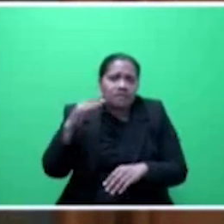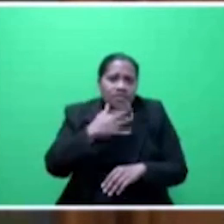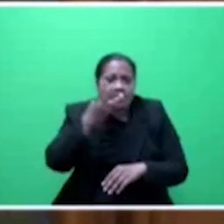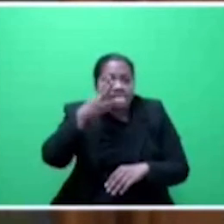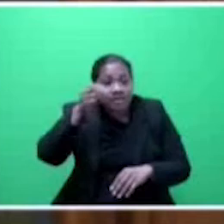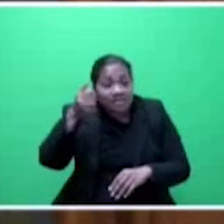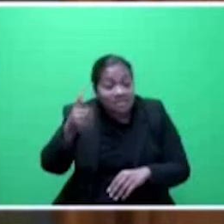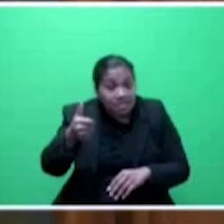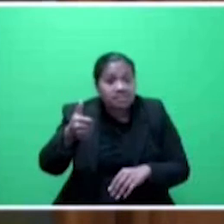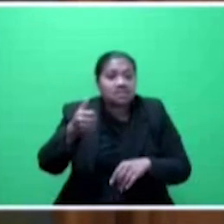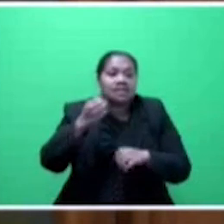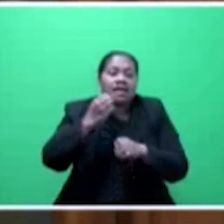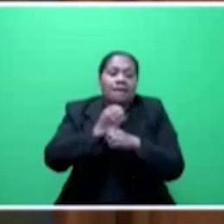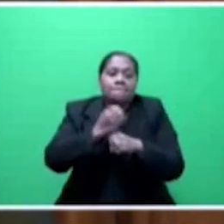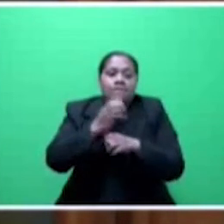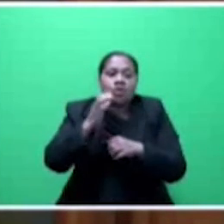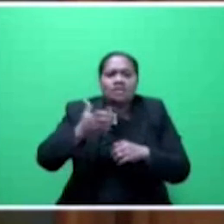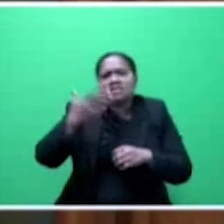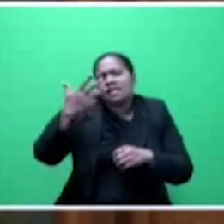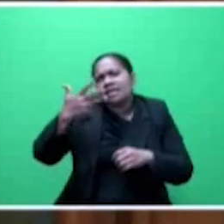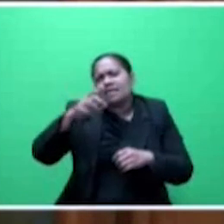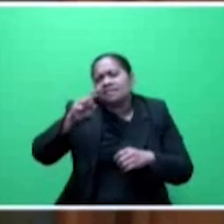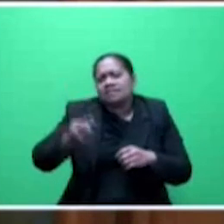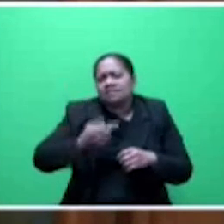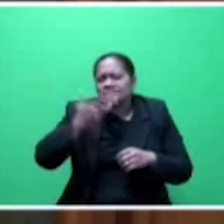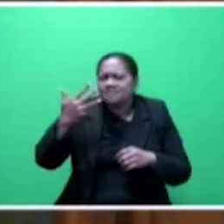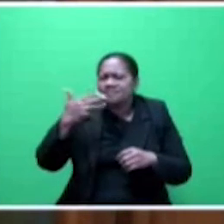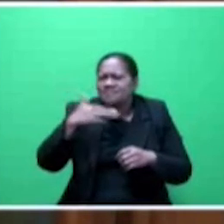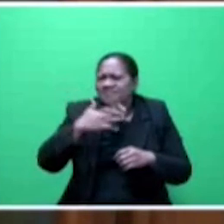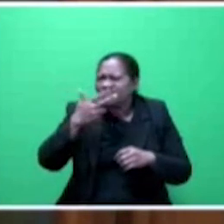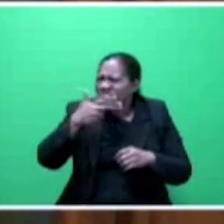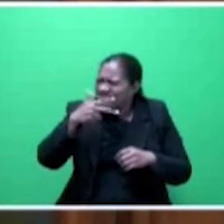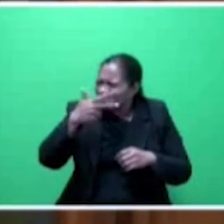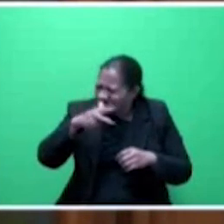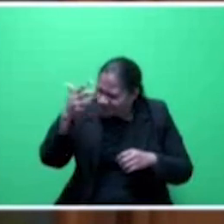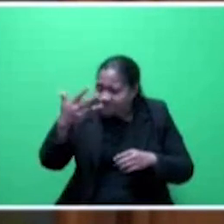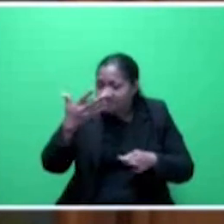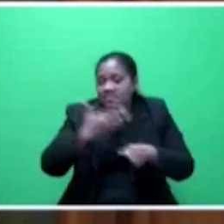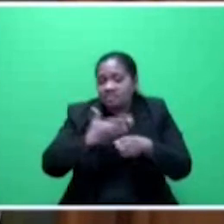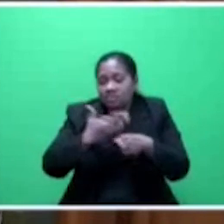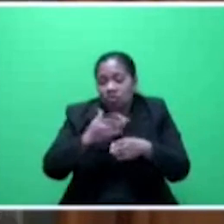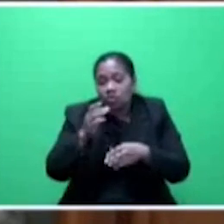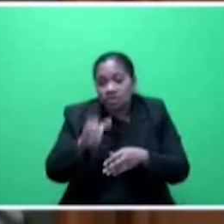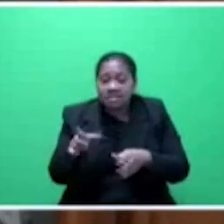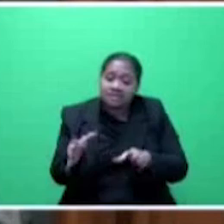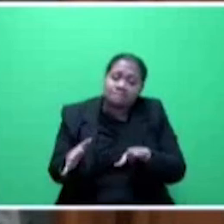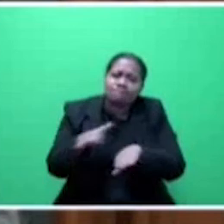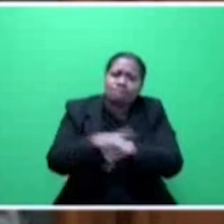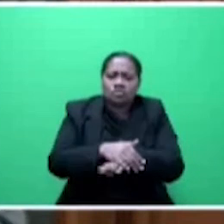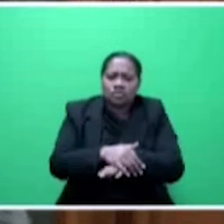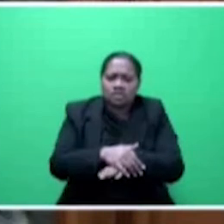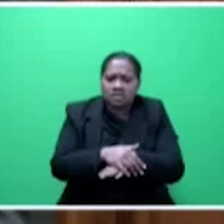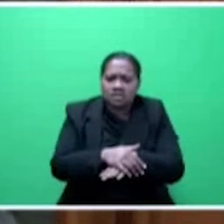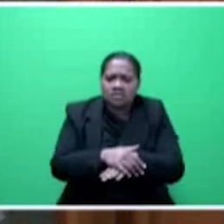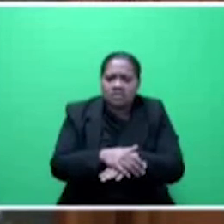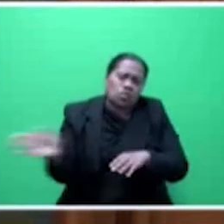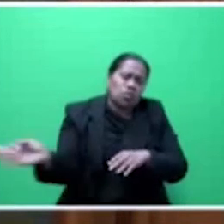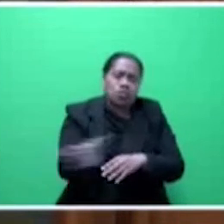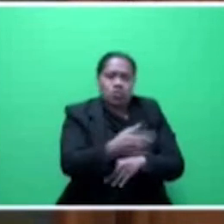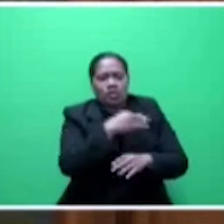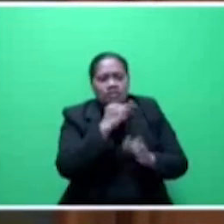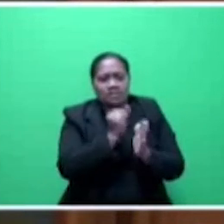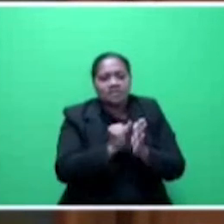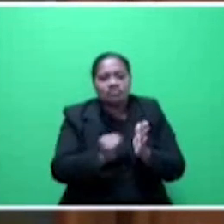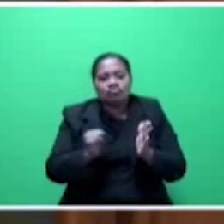1,536 employers and 9,989 workers, covering all the essential and non-essential industries.